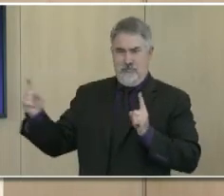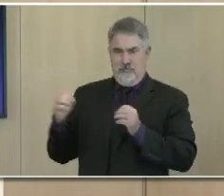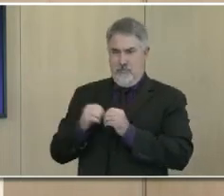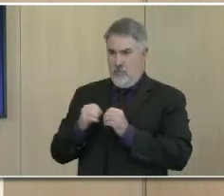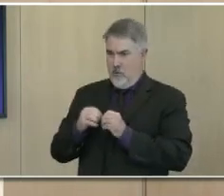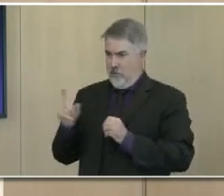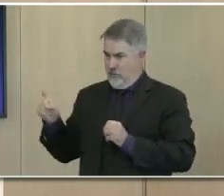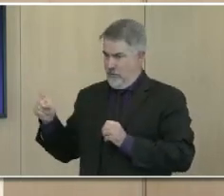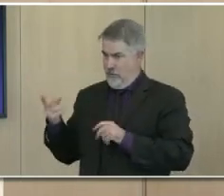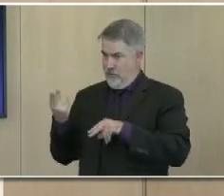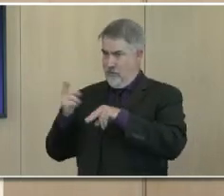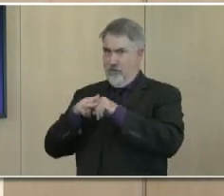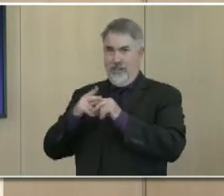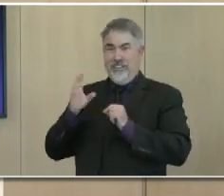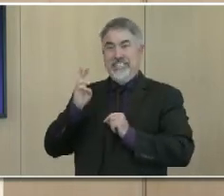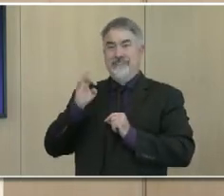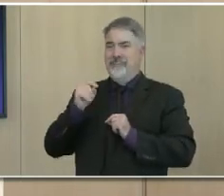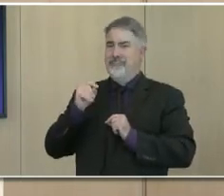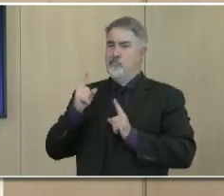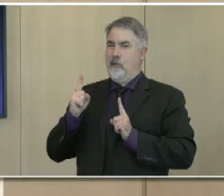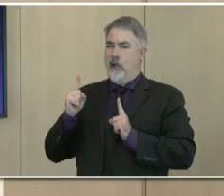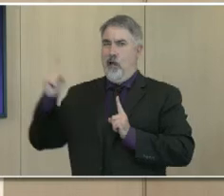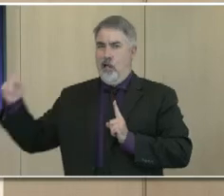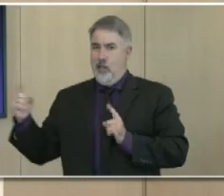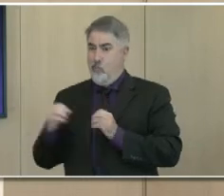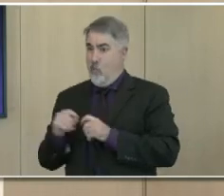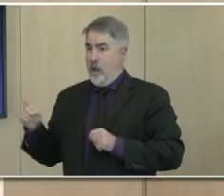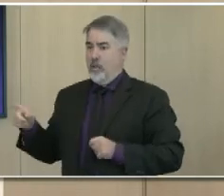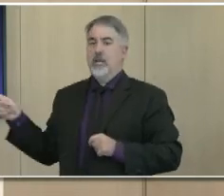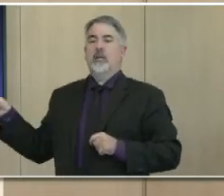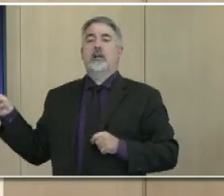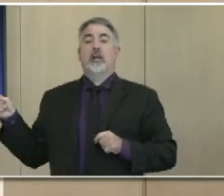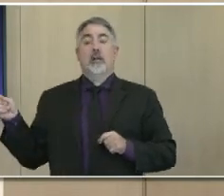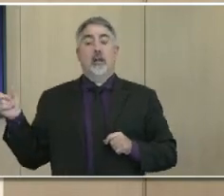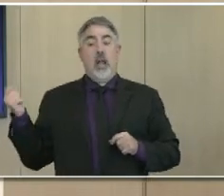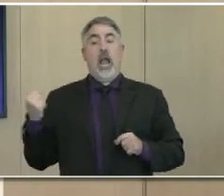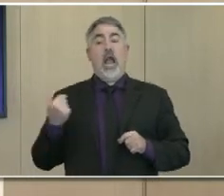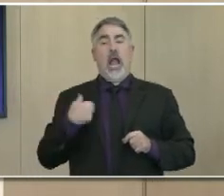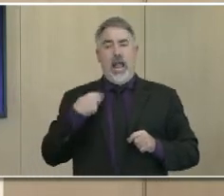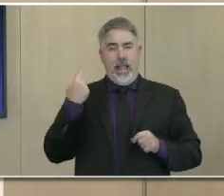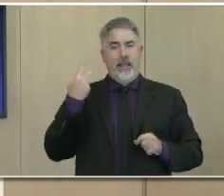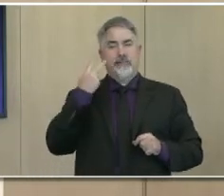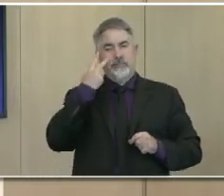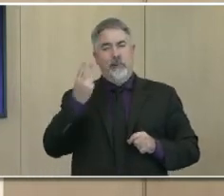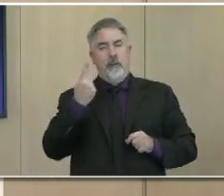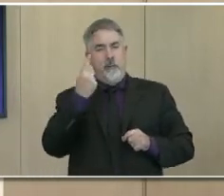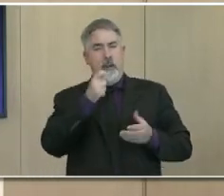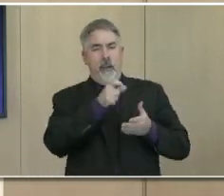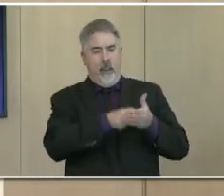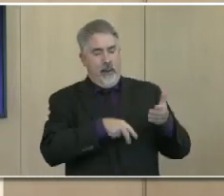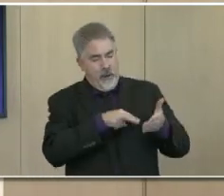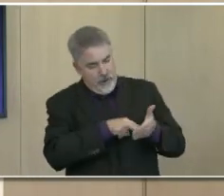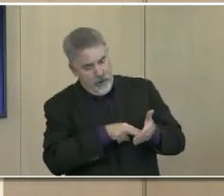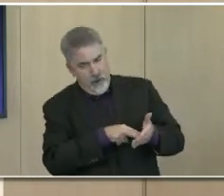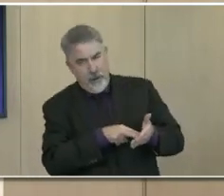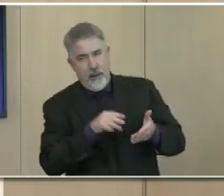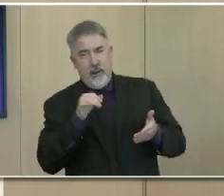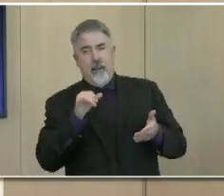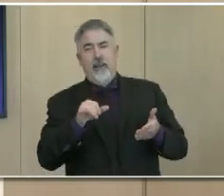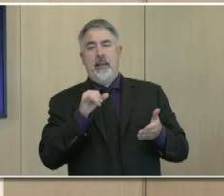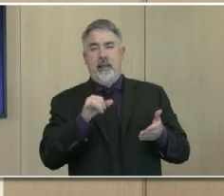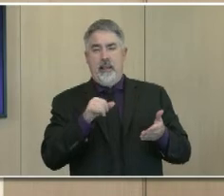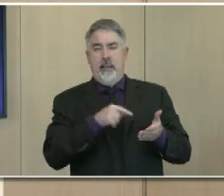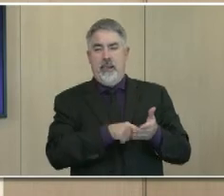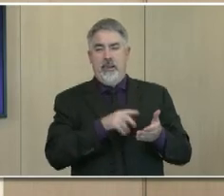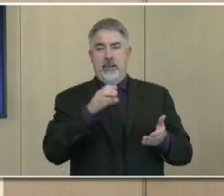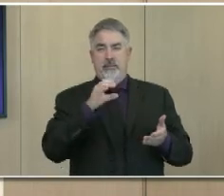change? I've seen at least one article or heard about one article watching CNN. But until